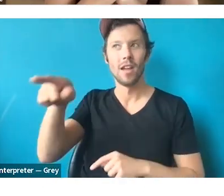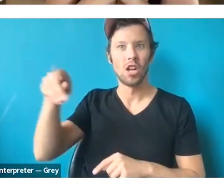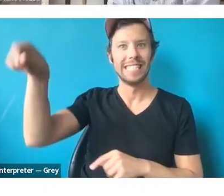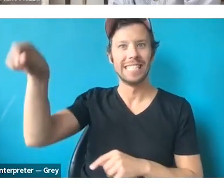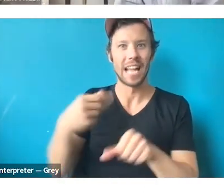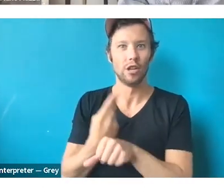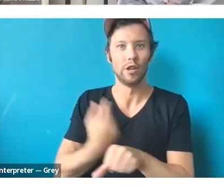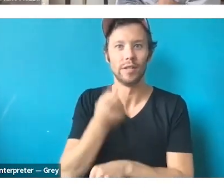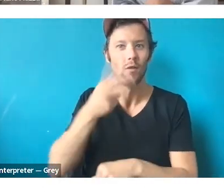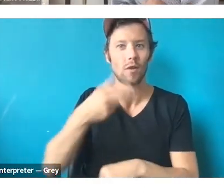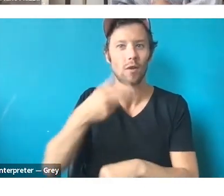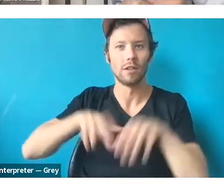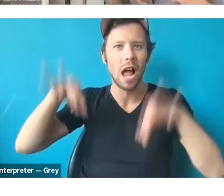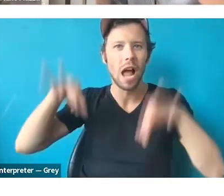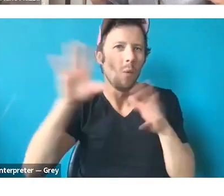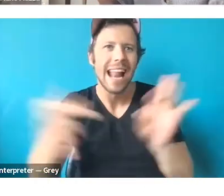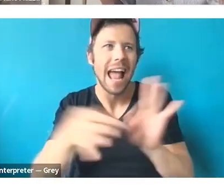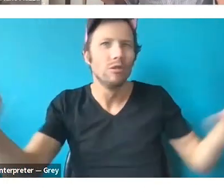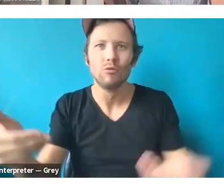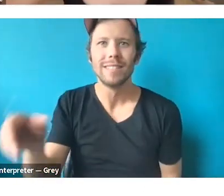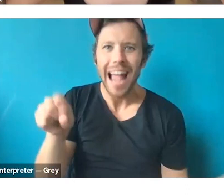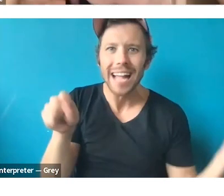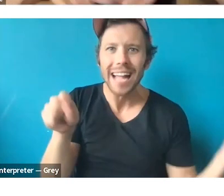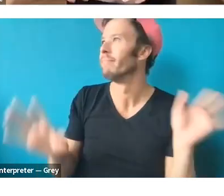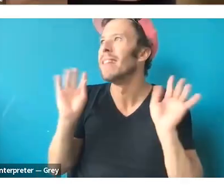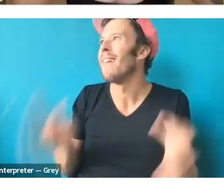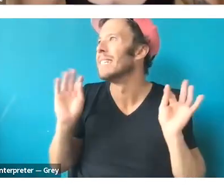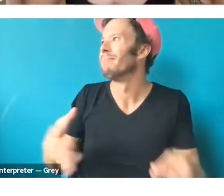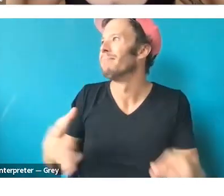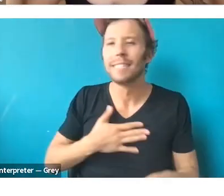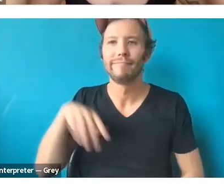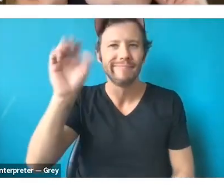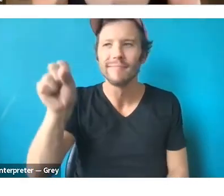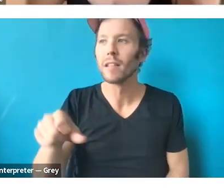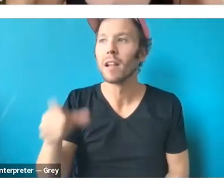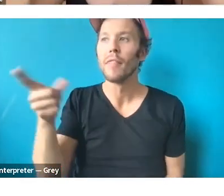make the connection. Please, yes. I like the roof and create so many, like they're open for